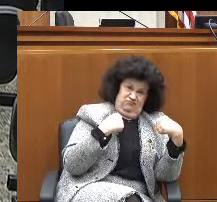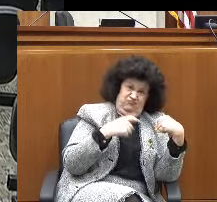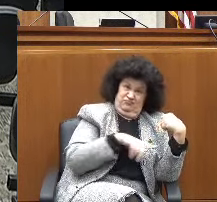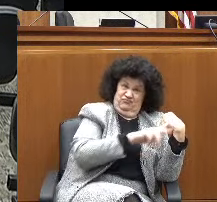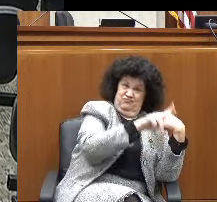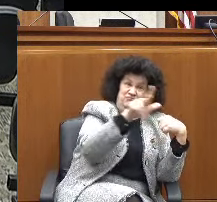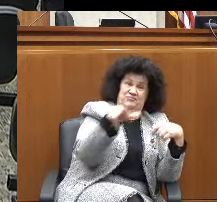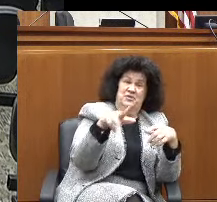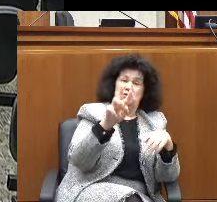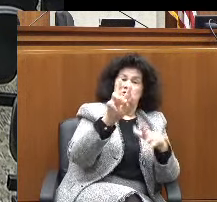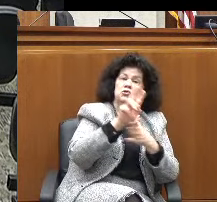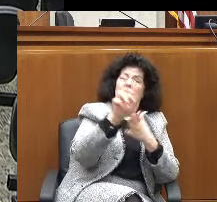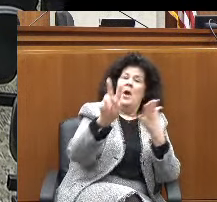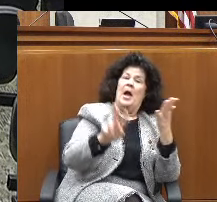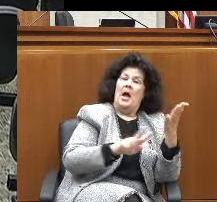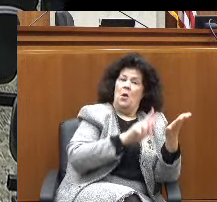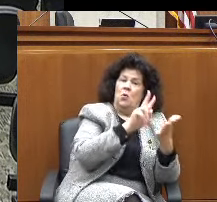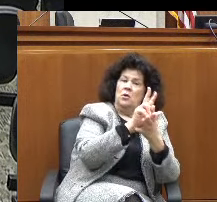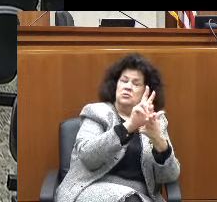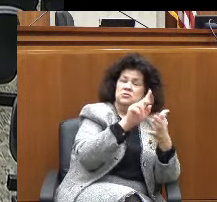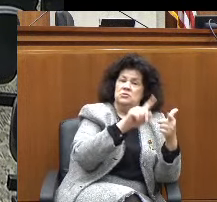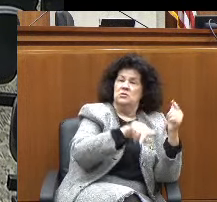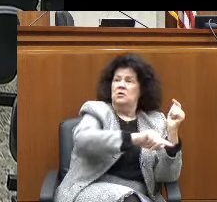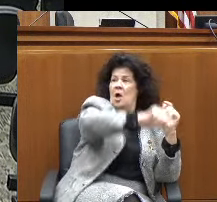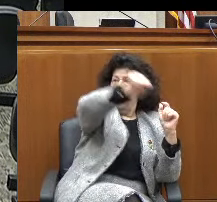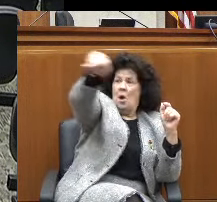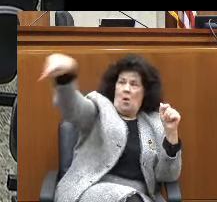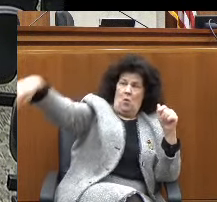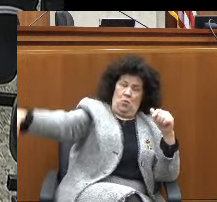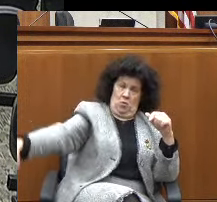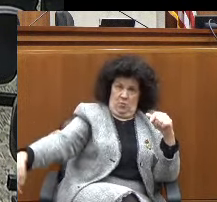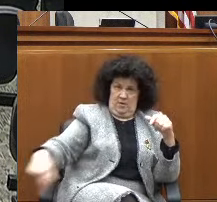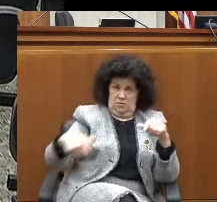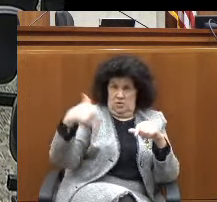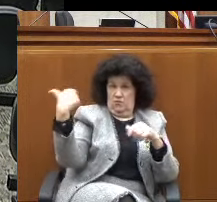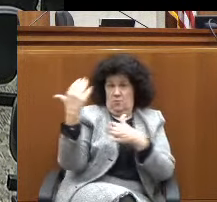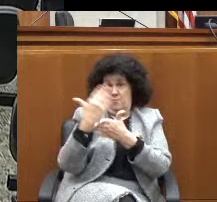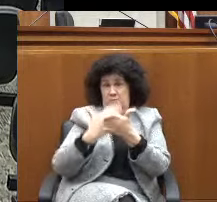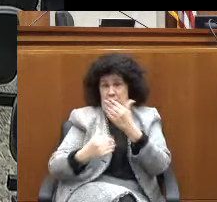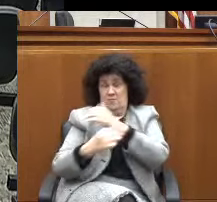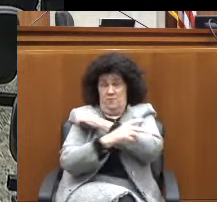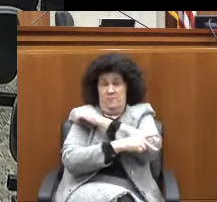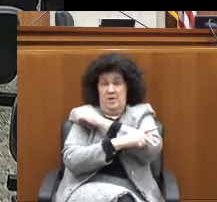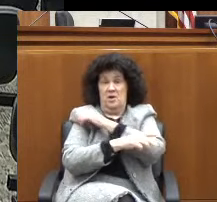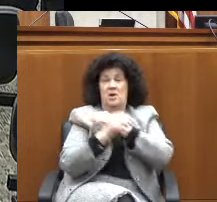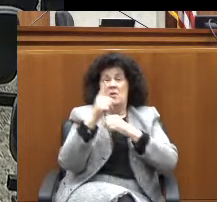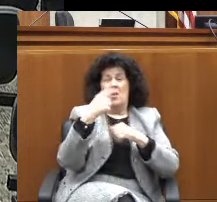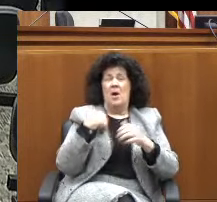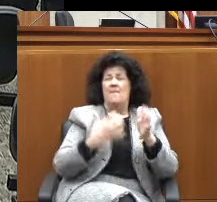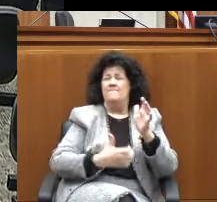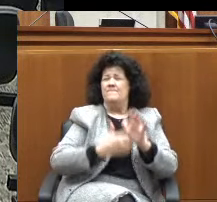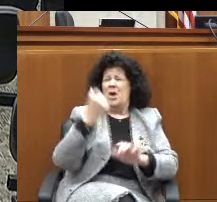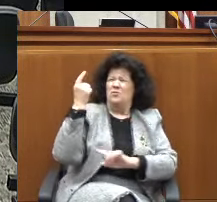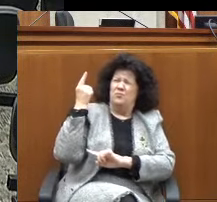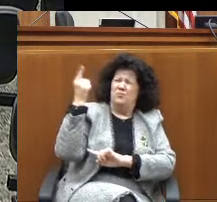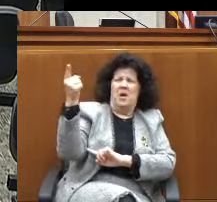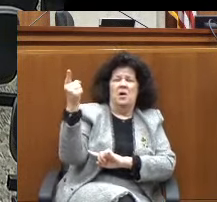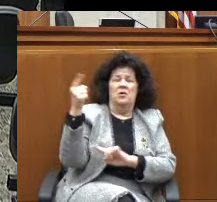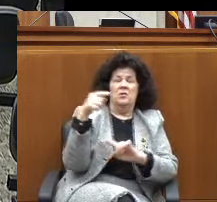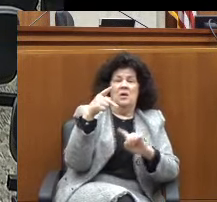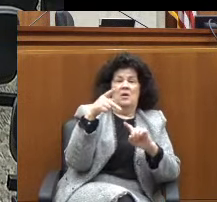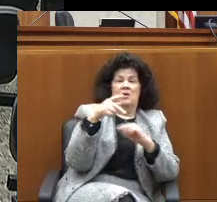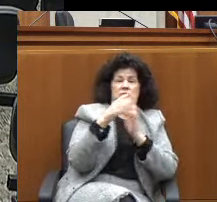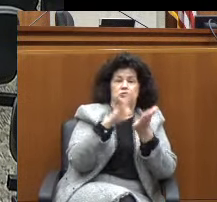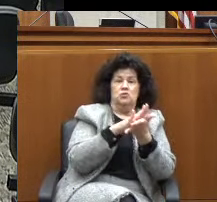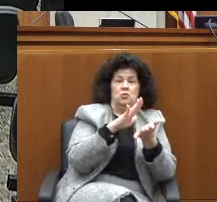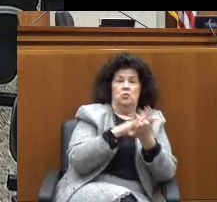It takes me 2 hours and 15 minutes to get there, just based off of that. And in one of my most remote schools, which was across the ferry from